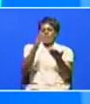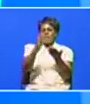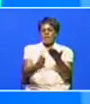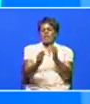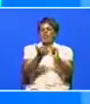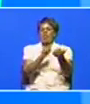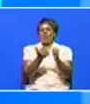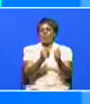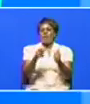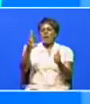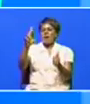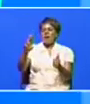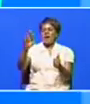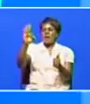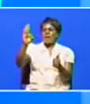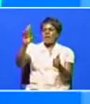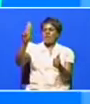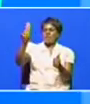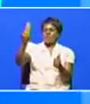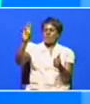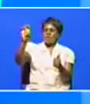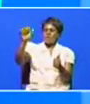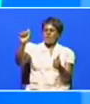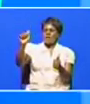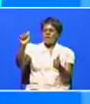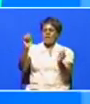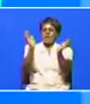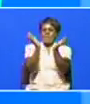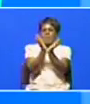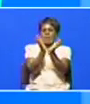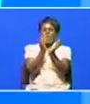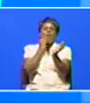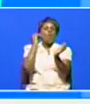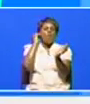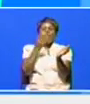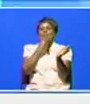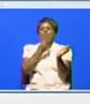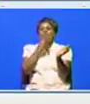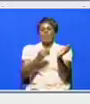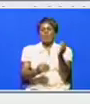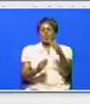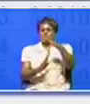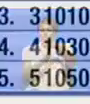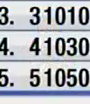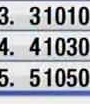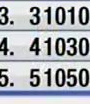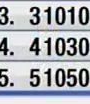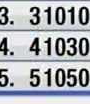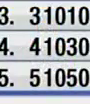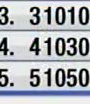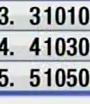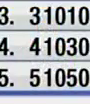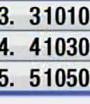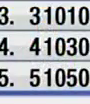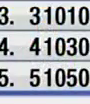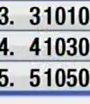Sevens at the RFUEA grounds. Homeboys top series standings with 22 points after